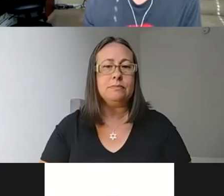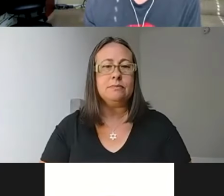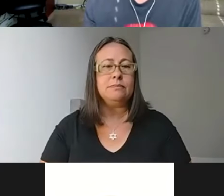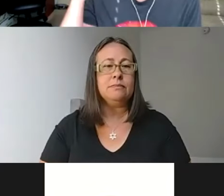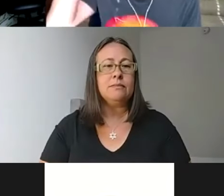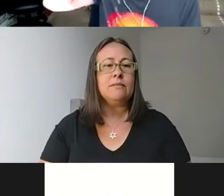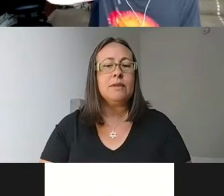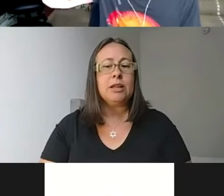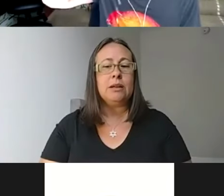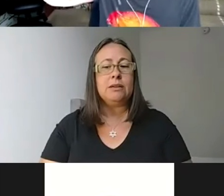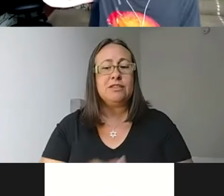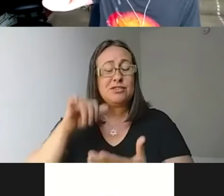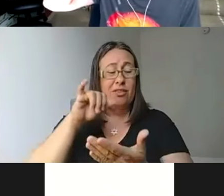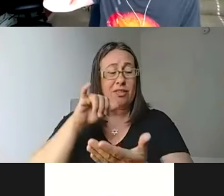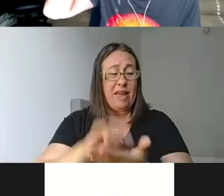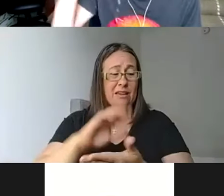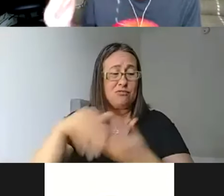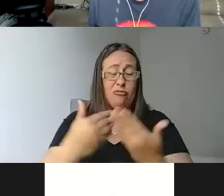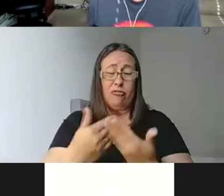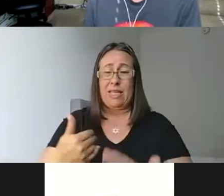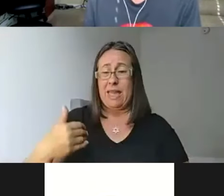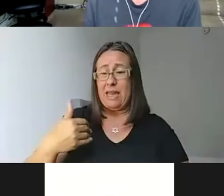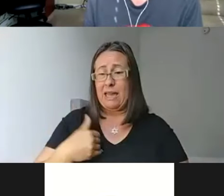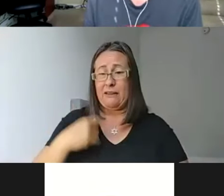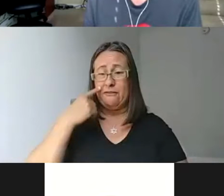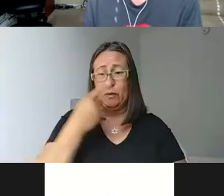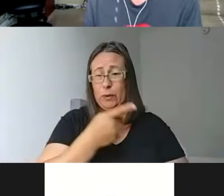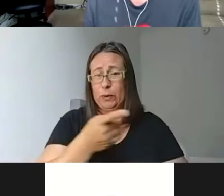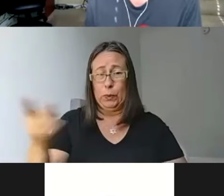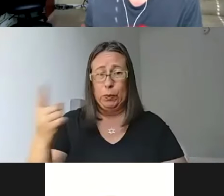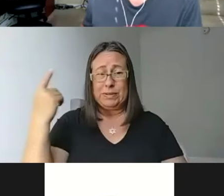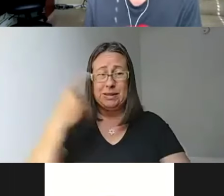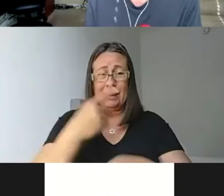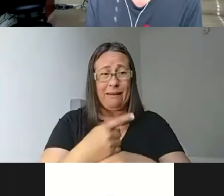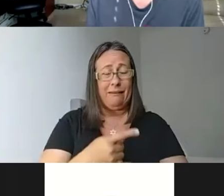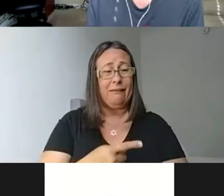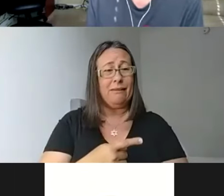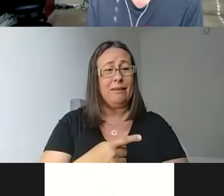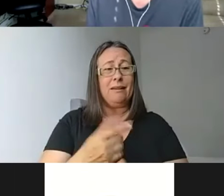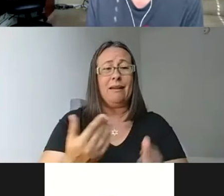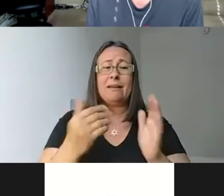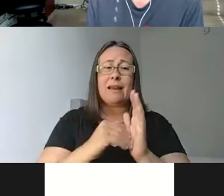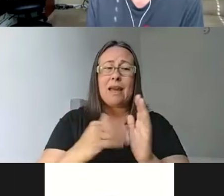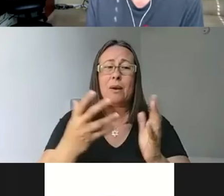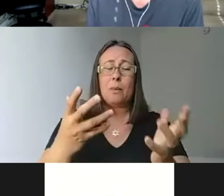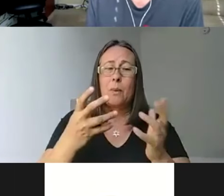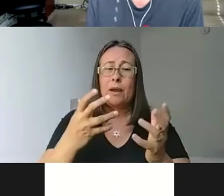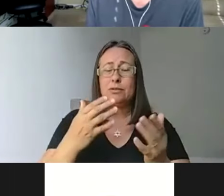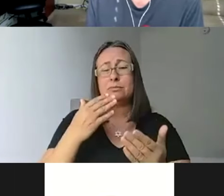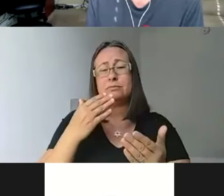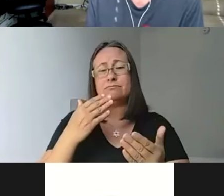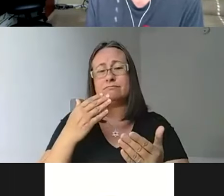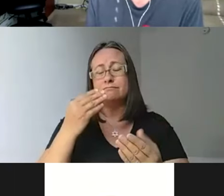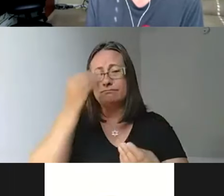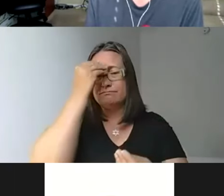Great, and so that's all I have for you today. I just want to again kind of acknowledge the people that are doing